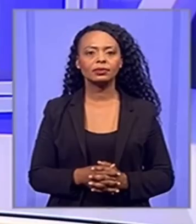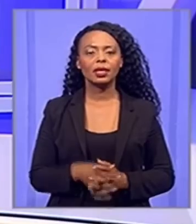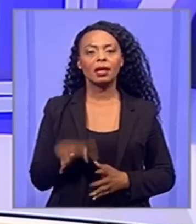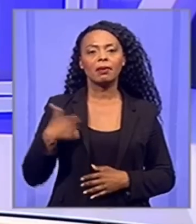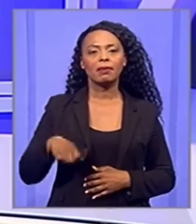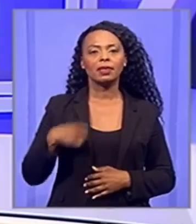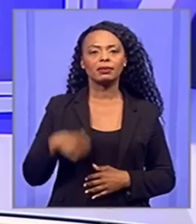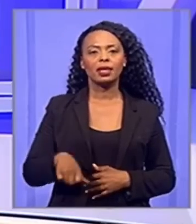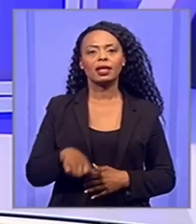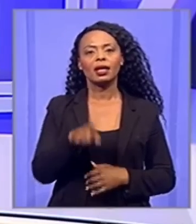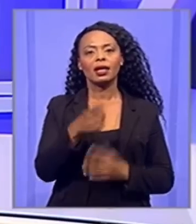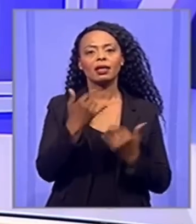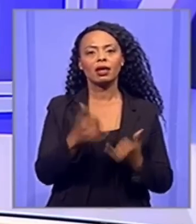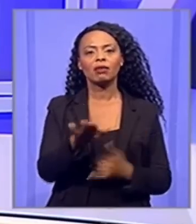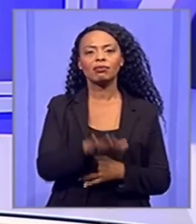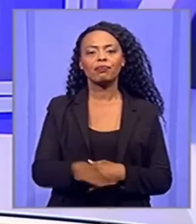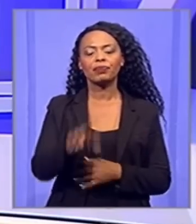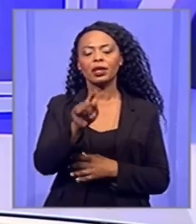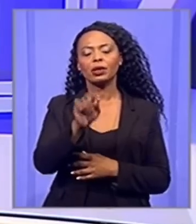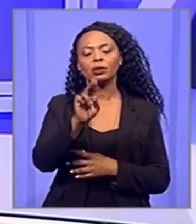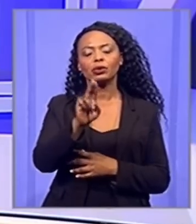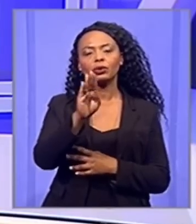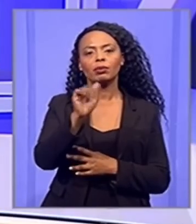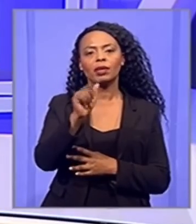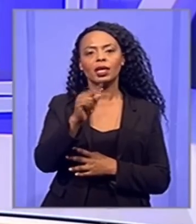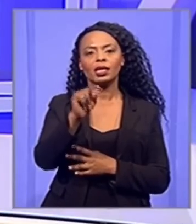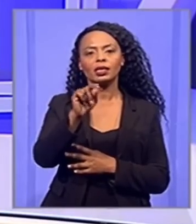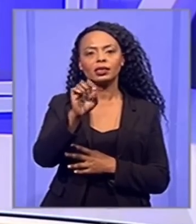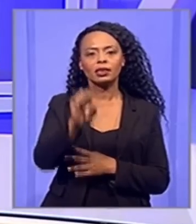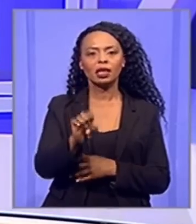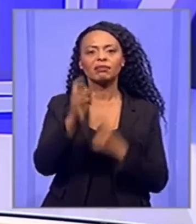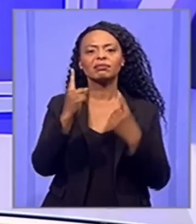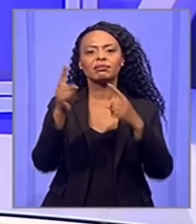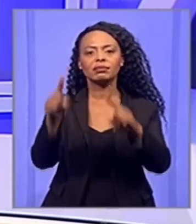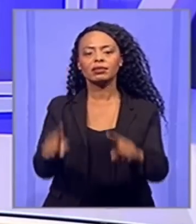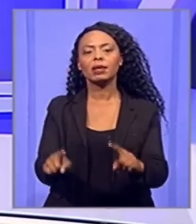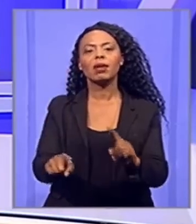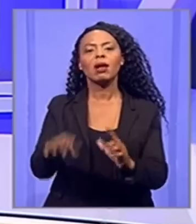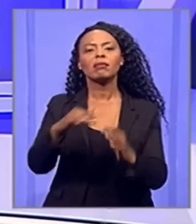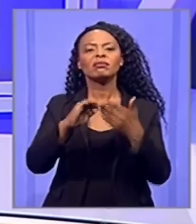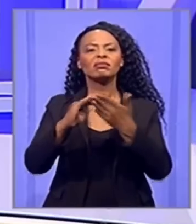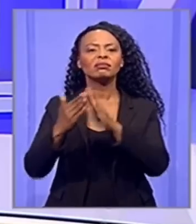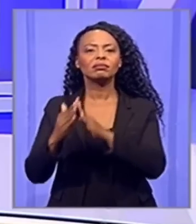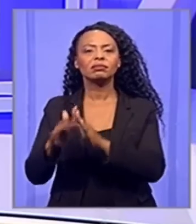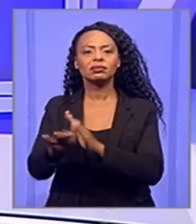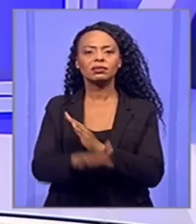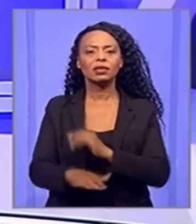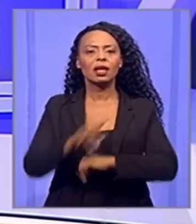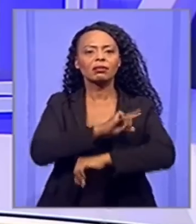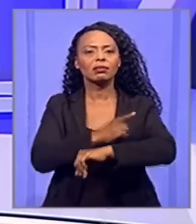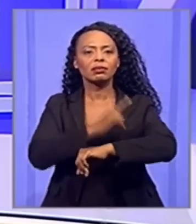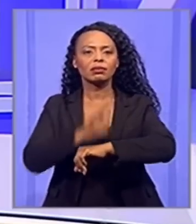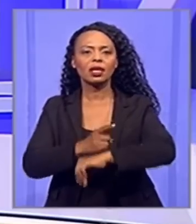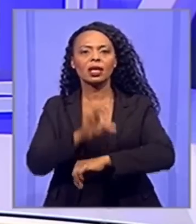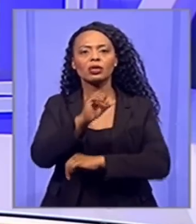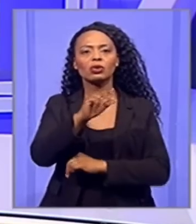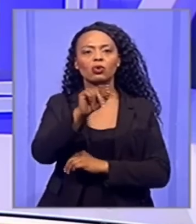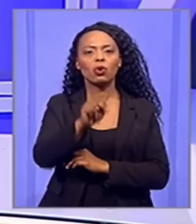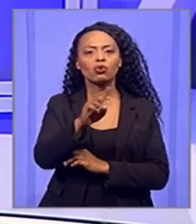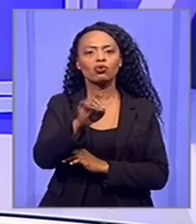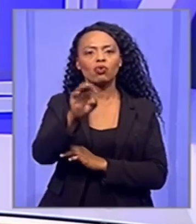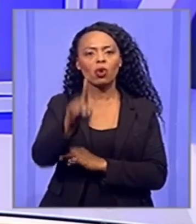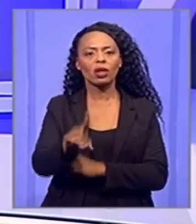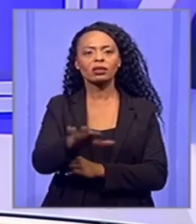Masepala wa selegae wa feta Kgomo Tobatse o ne o etetse motse wa Gakomane o kwa dithabeng tsa Leole gaufi le Skoonhoord